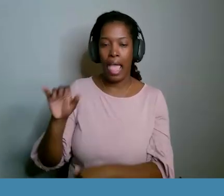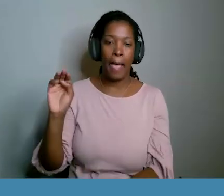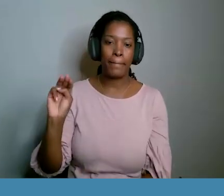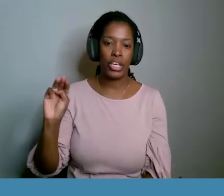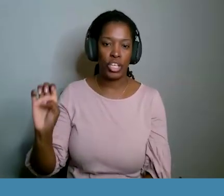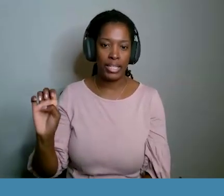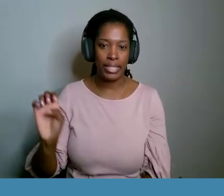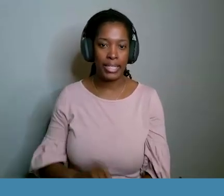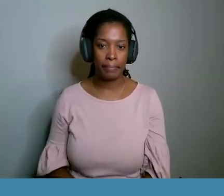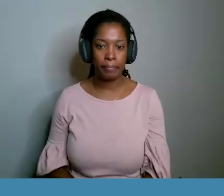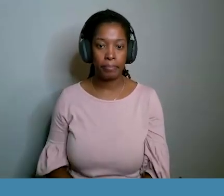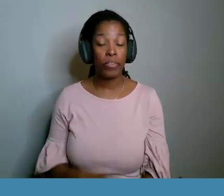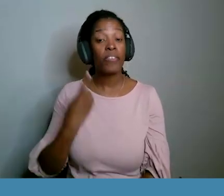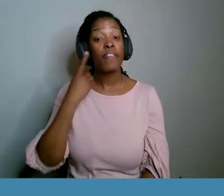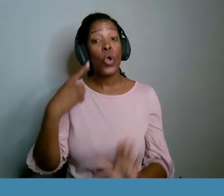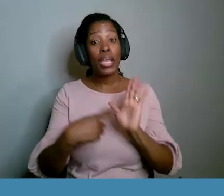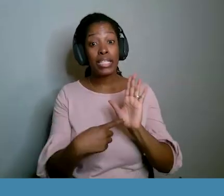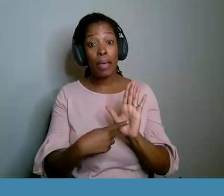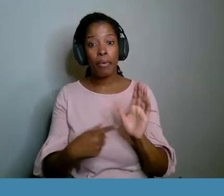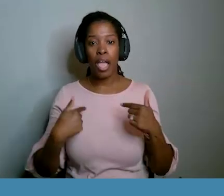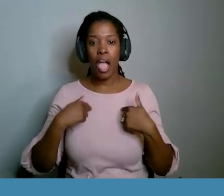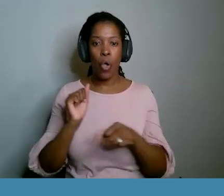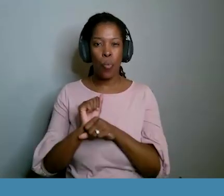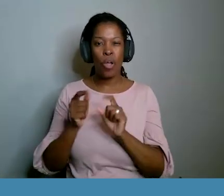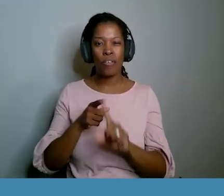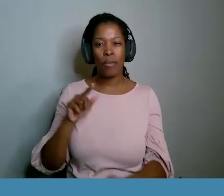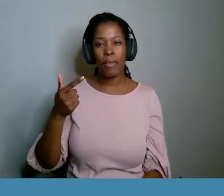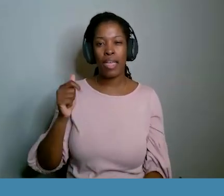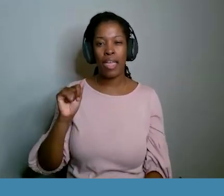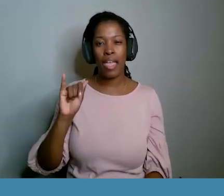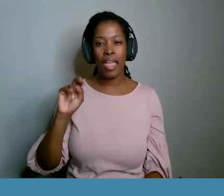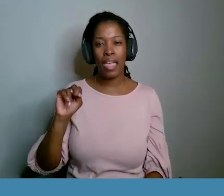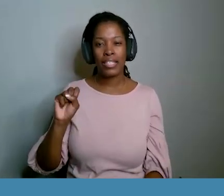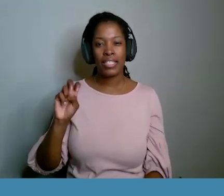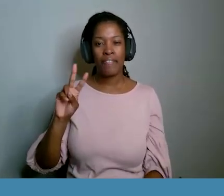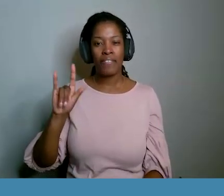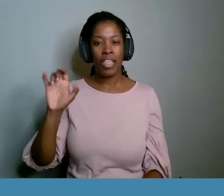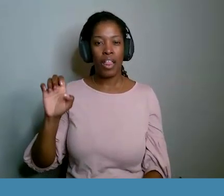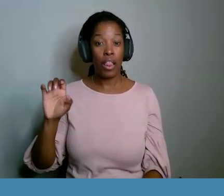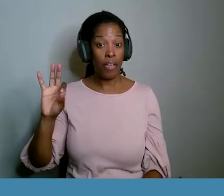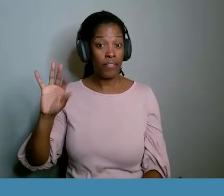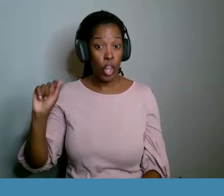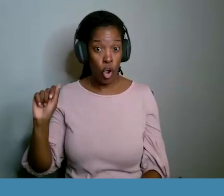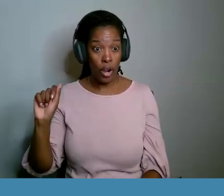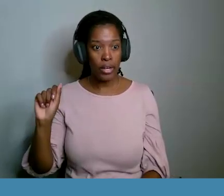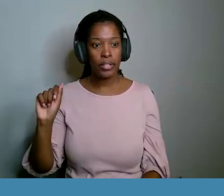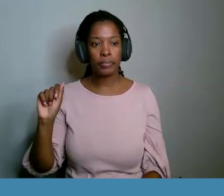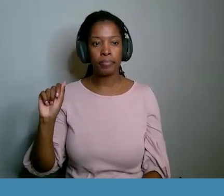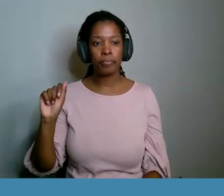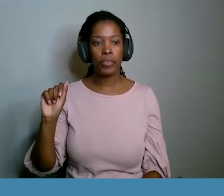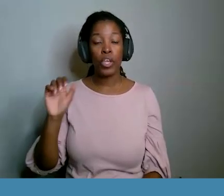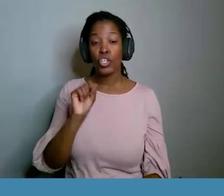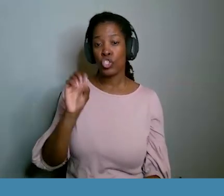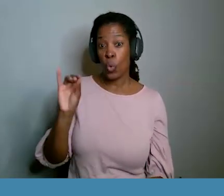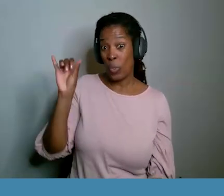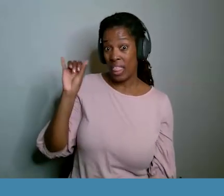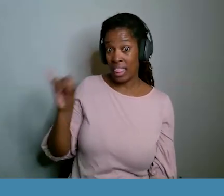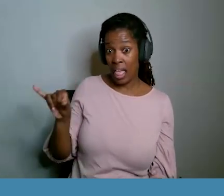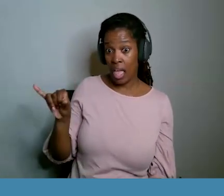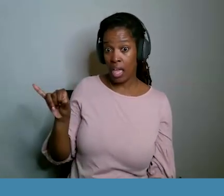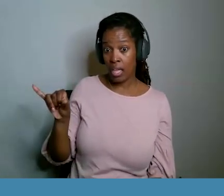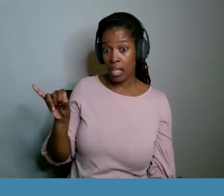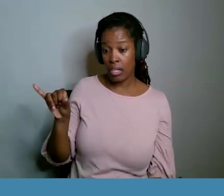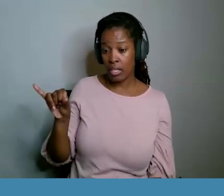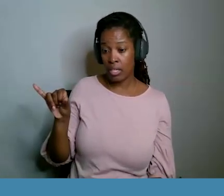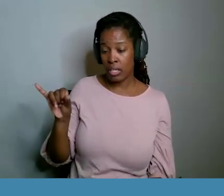entity. So for example, I work out of our Gainesville office, so I'm in Alachua County. So that is,